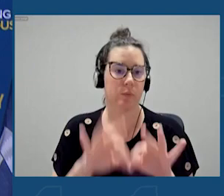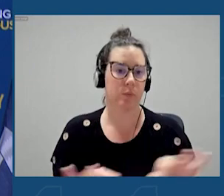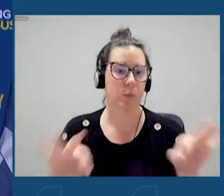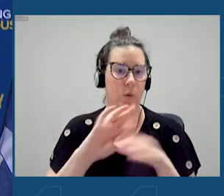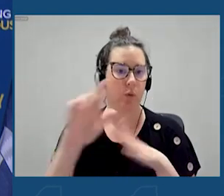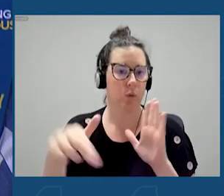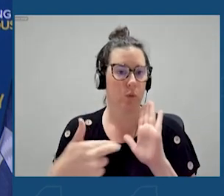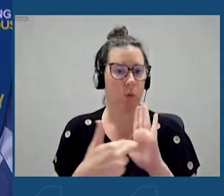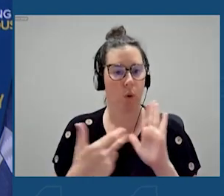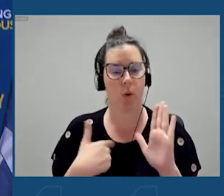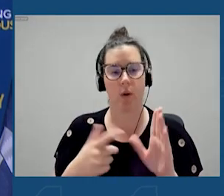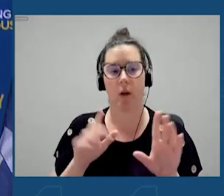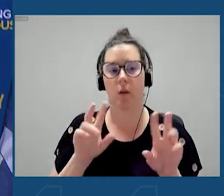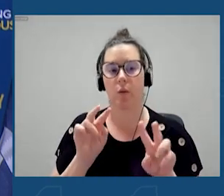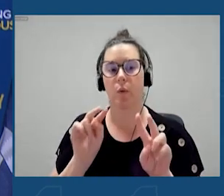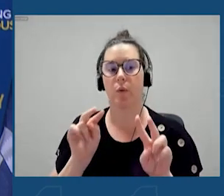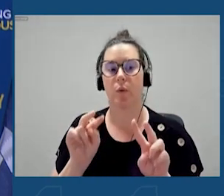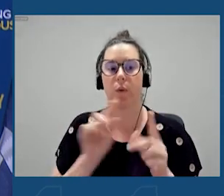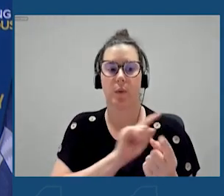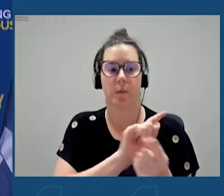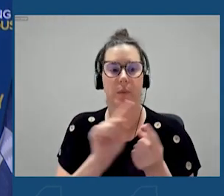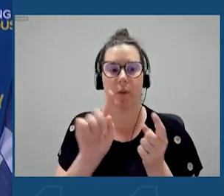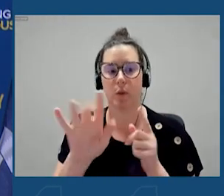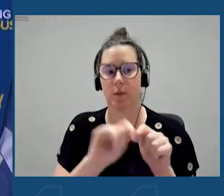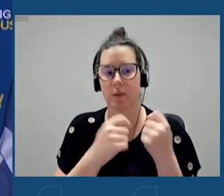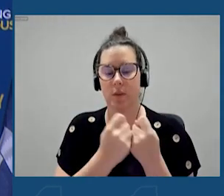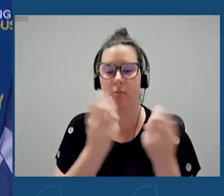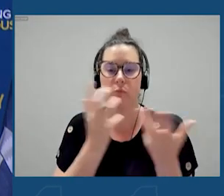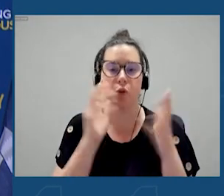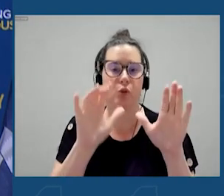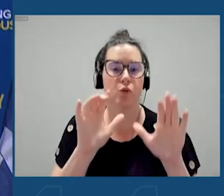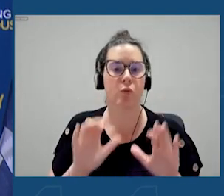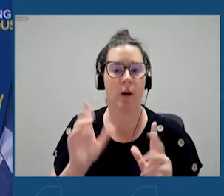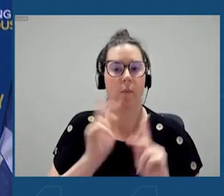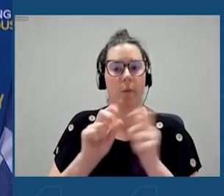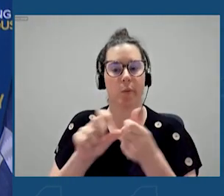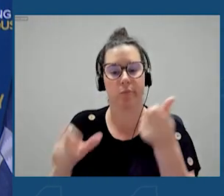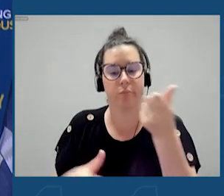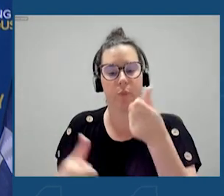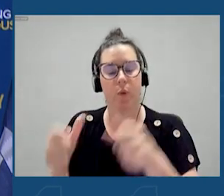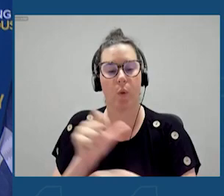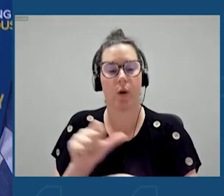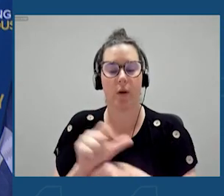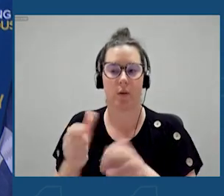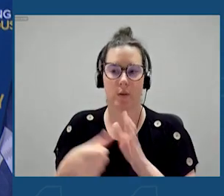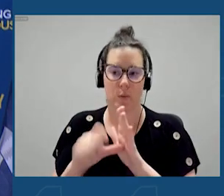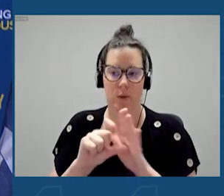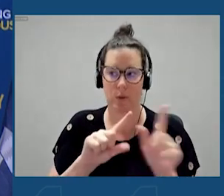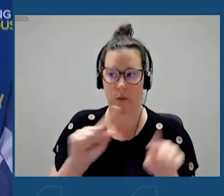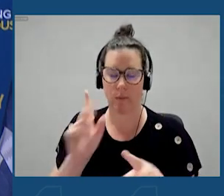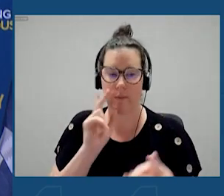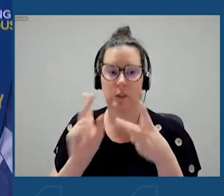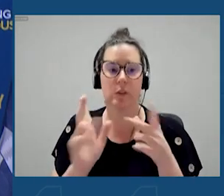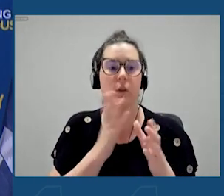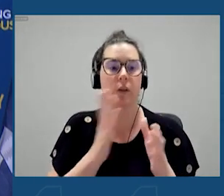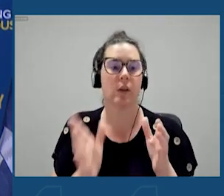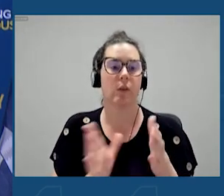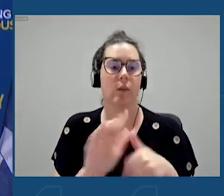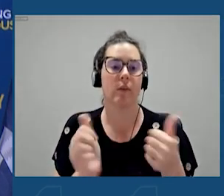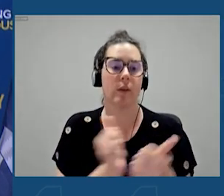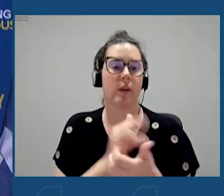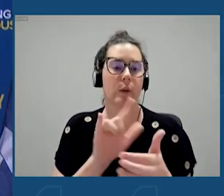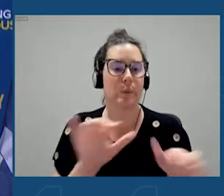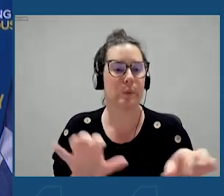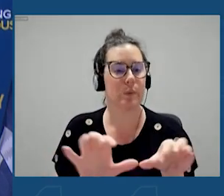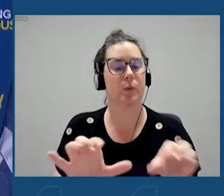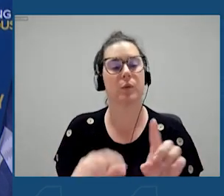what an extraordinarily dedicated group of individuals you have working for you. I was so impressed when I had a chance to come over. So thank you for all you do. Also joined